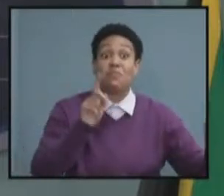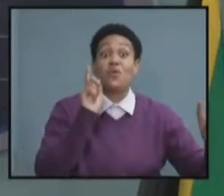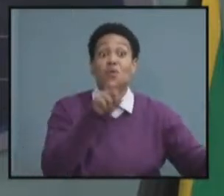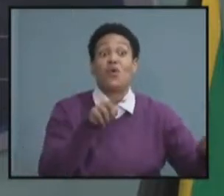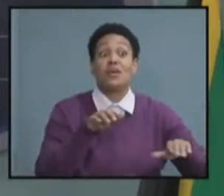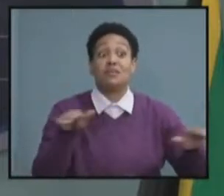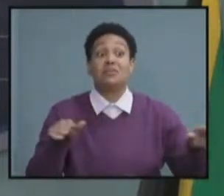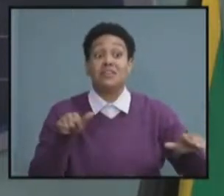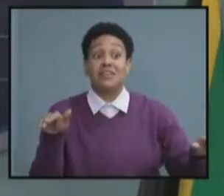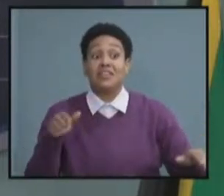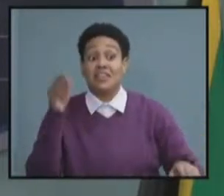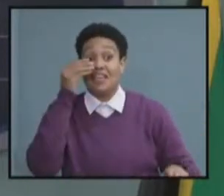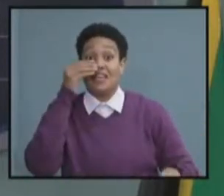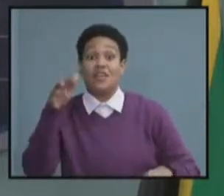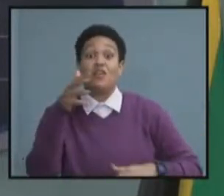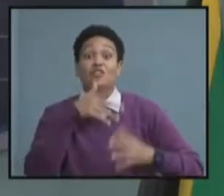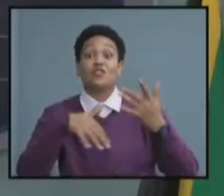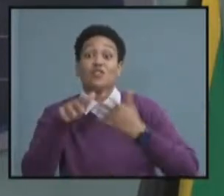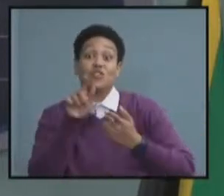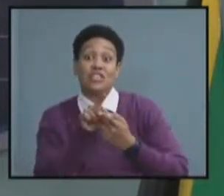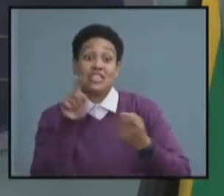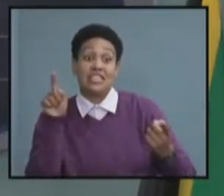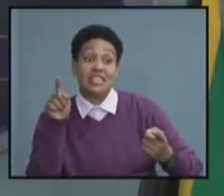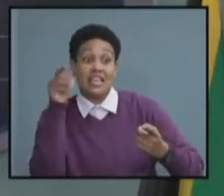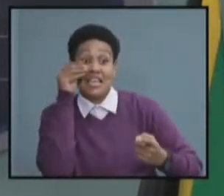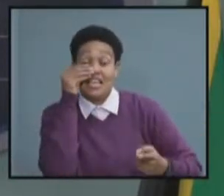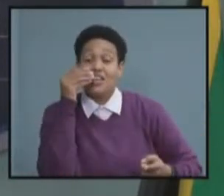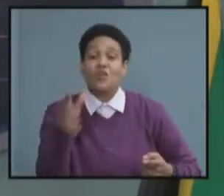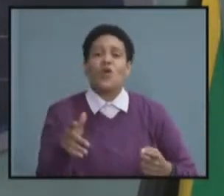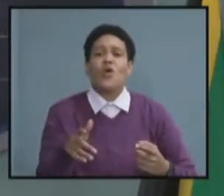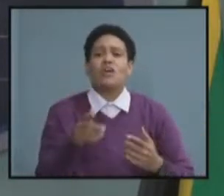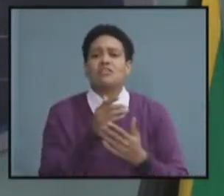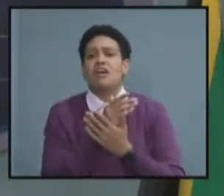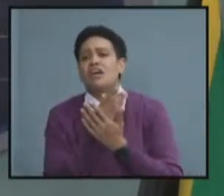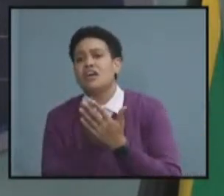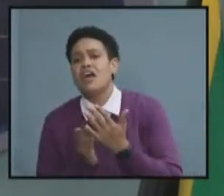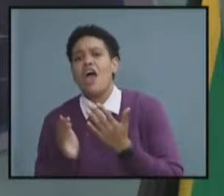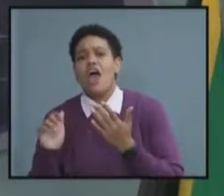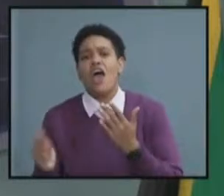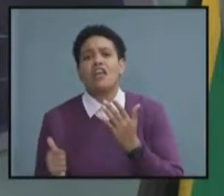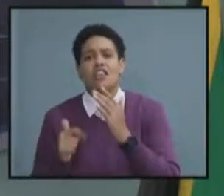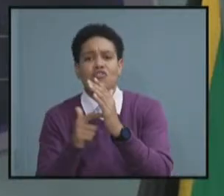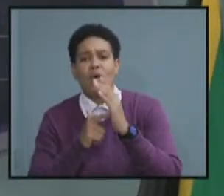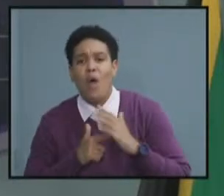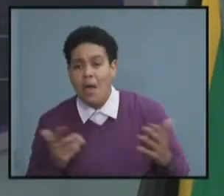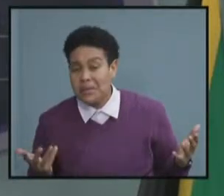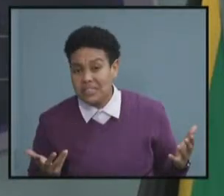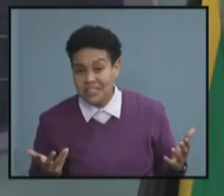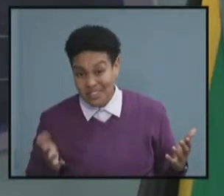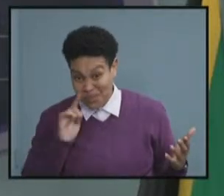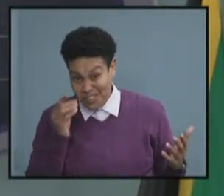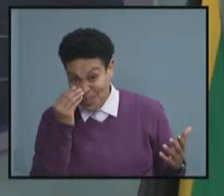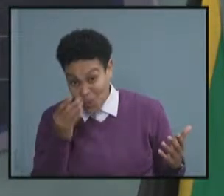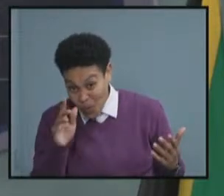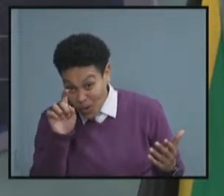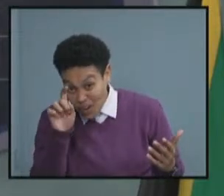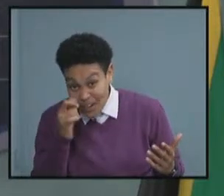there, ignoring social distance, ignoring all the other requirements?